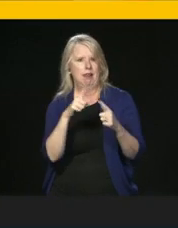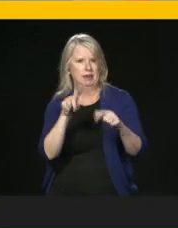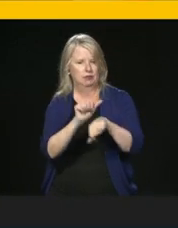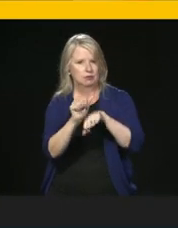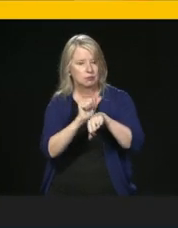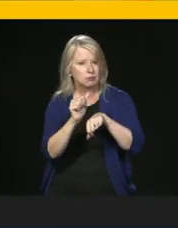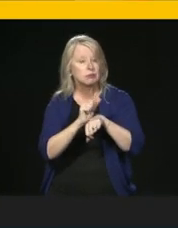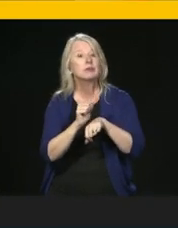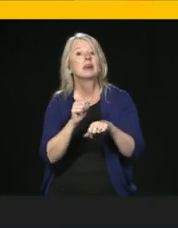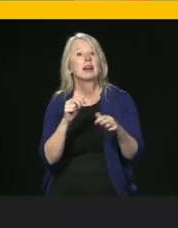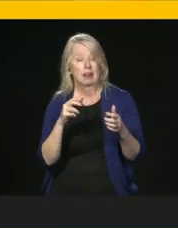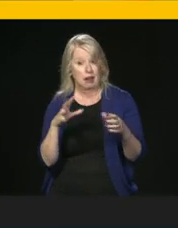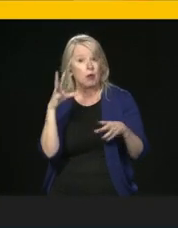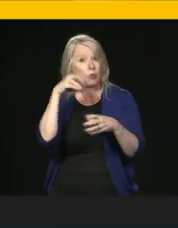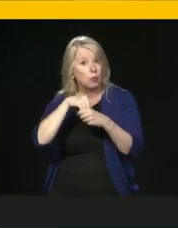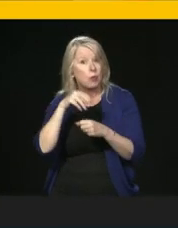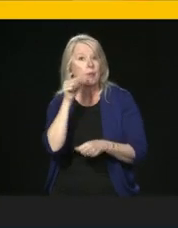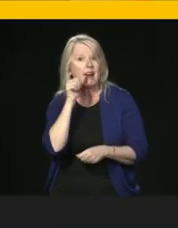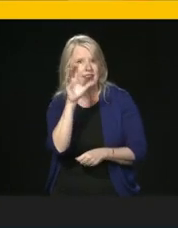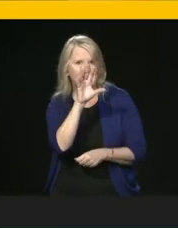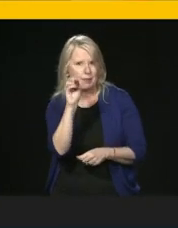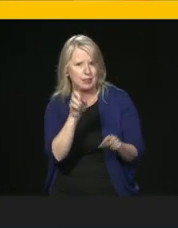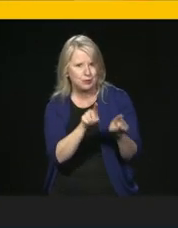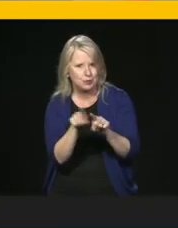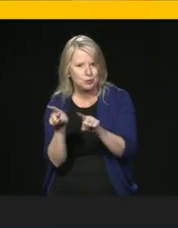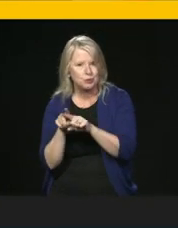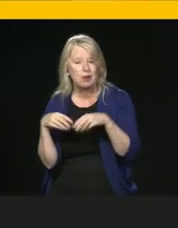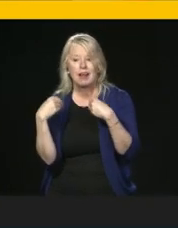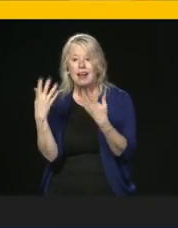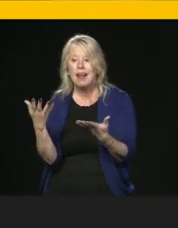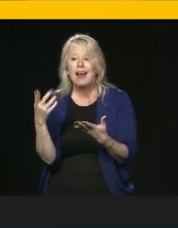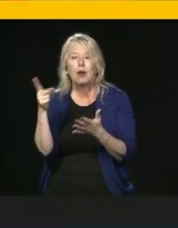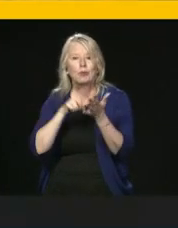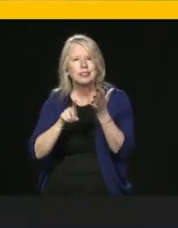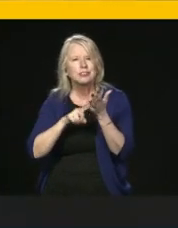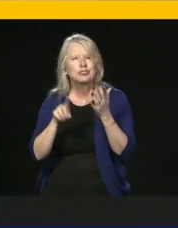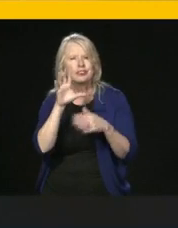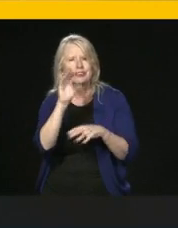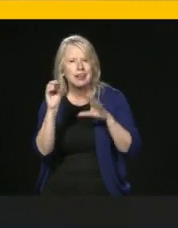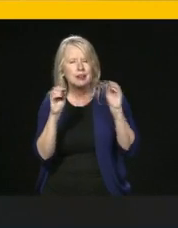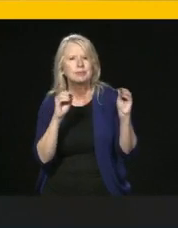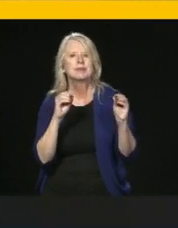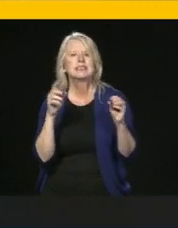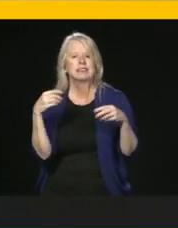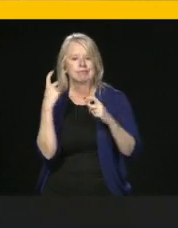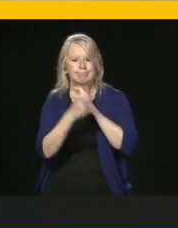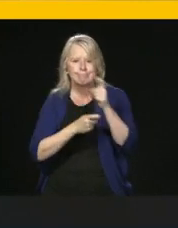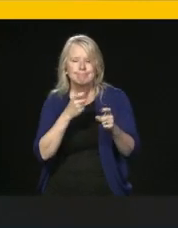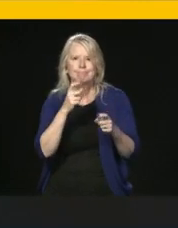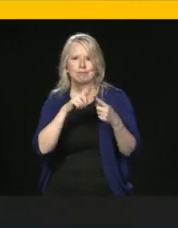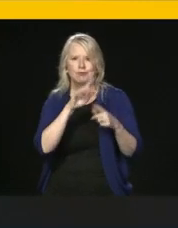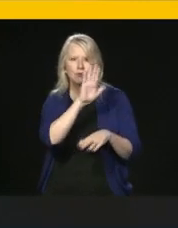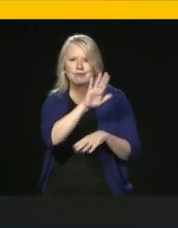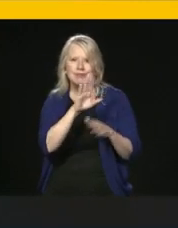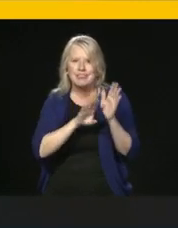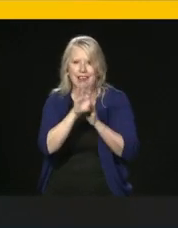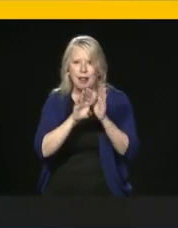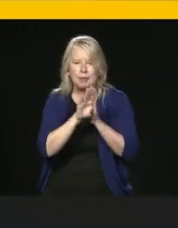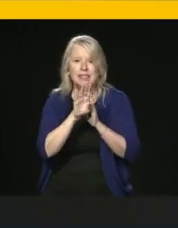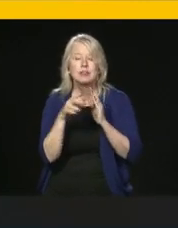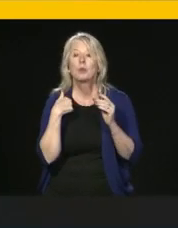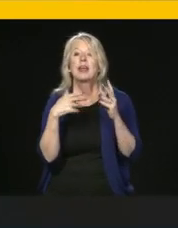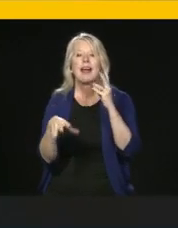for companies and research institutions to contribute to vaccine development, we've added a new stream to the Strategic Innovation